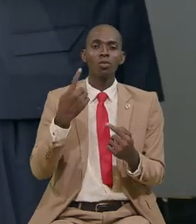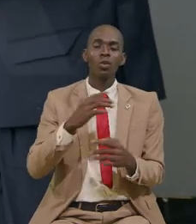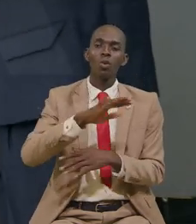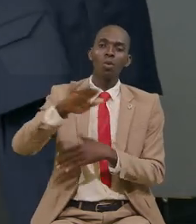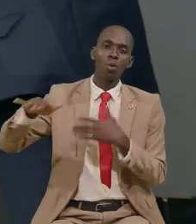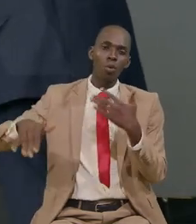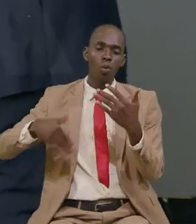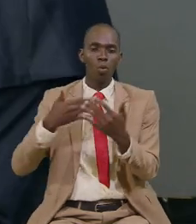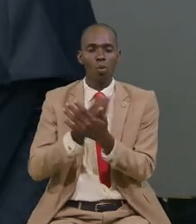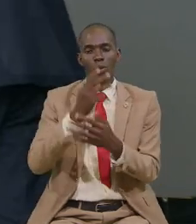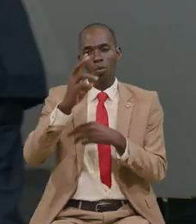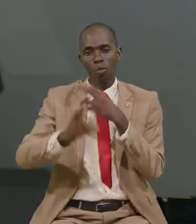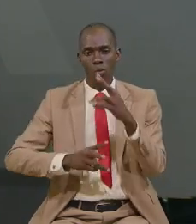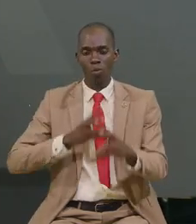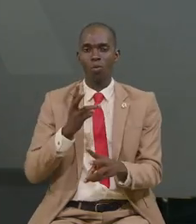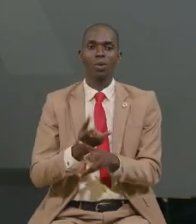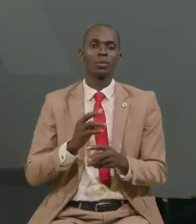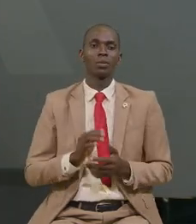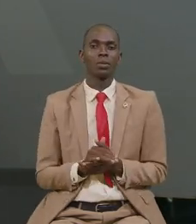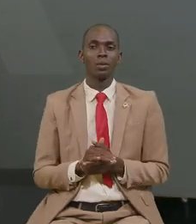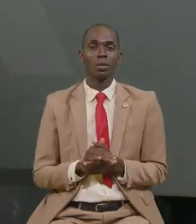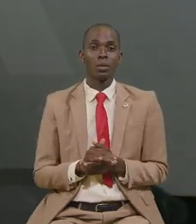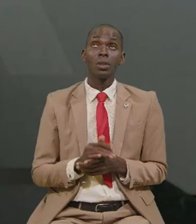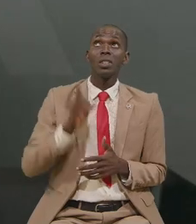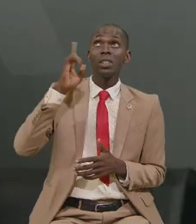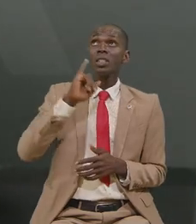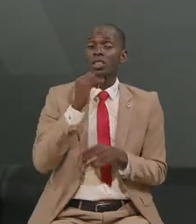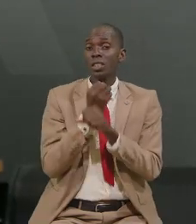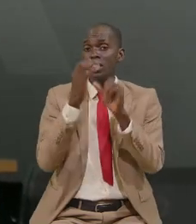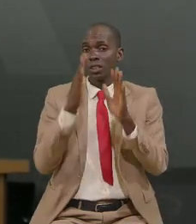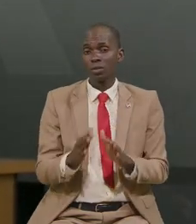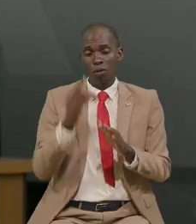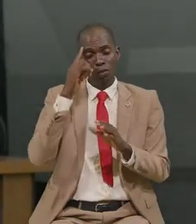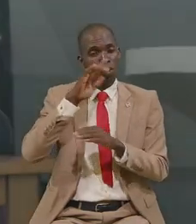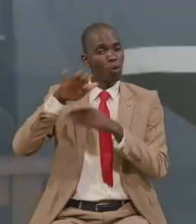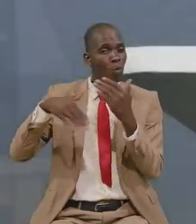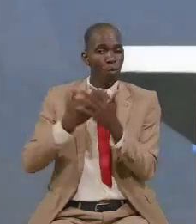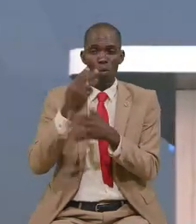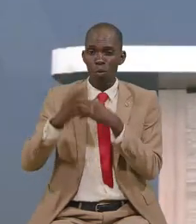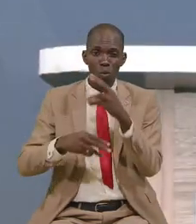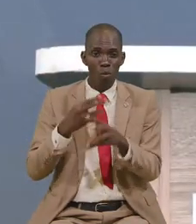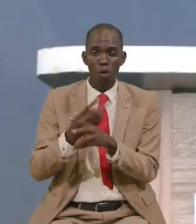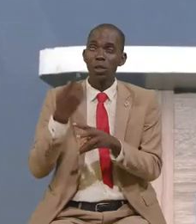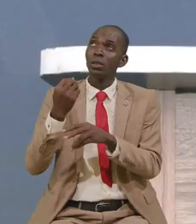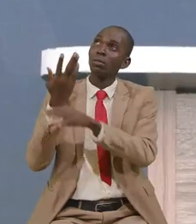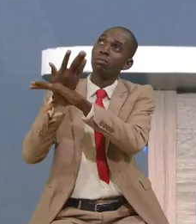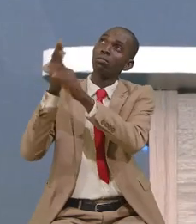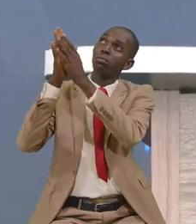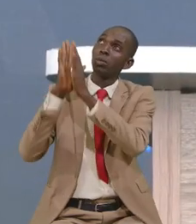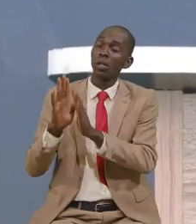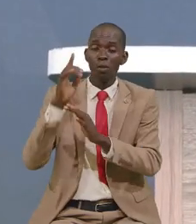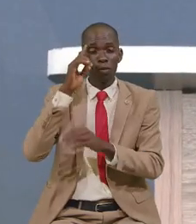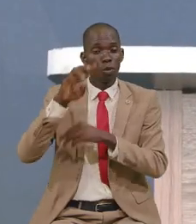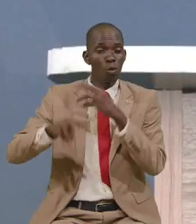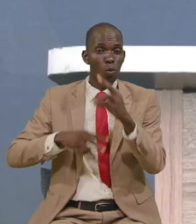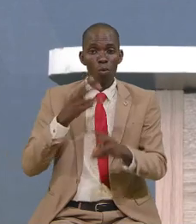the whole world. Is the Savior for the whole world, is the advocate for the whole world, is the